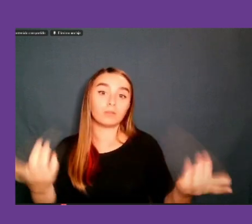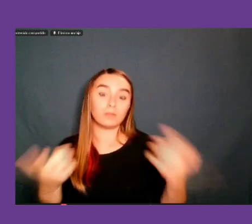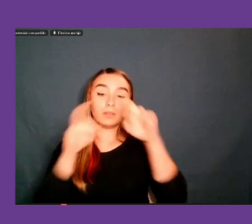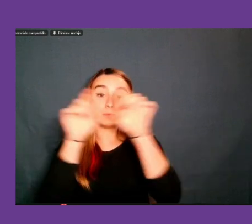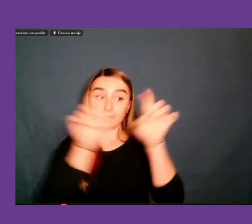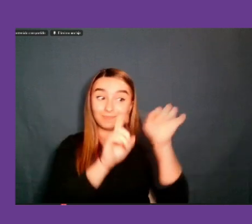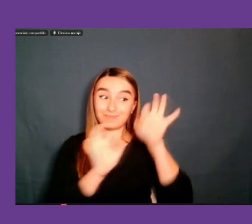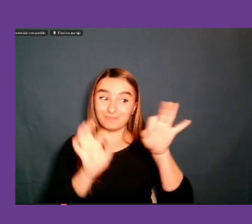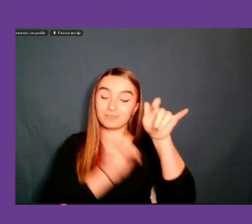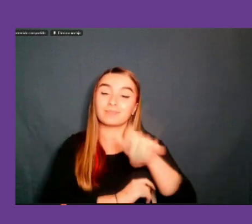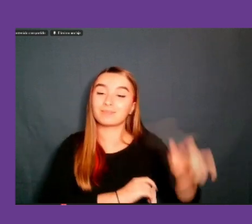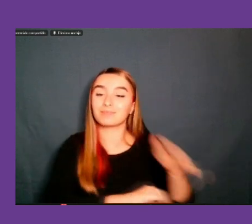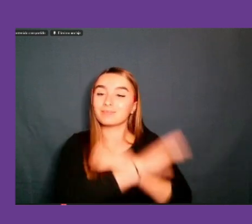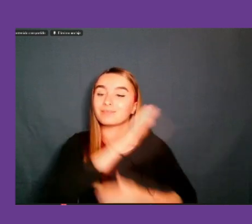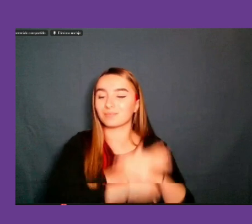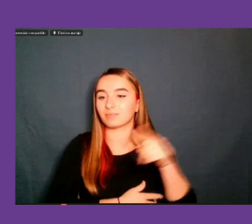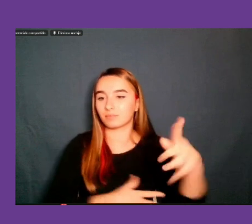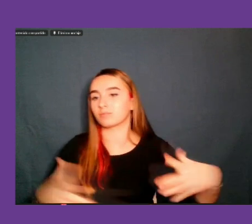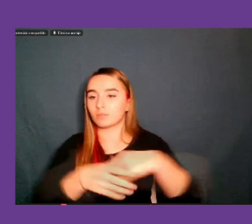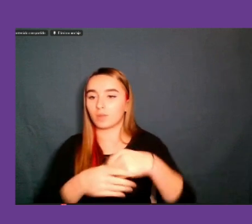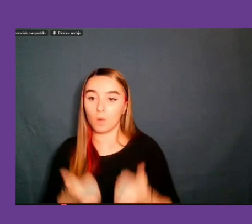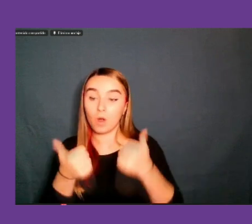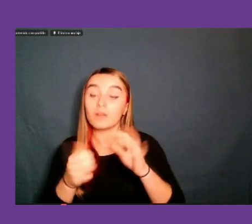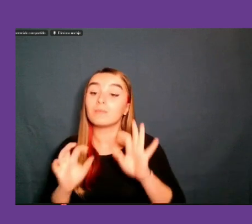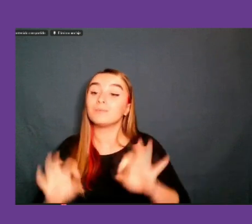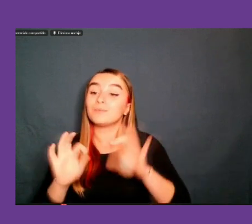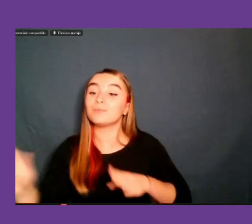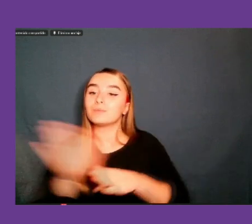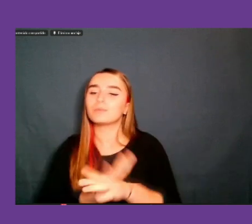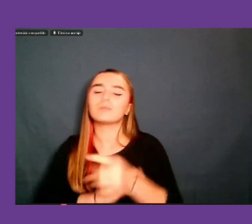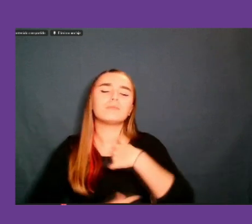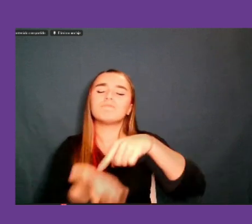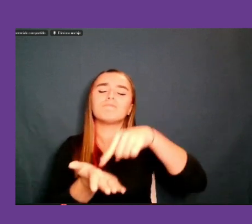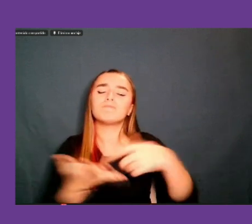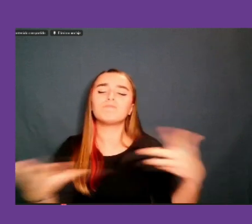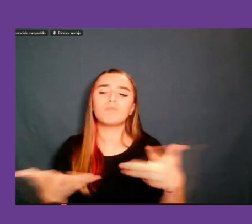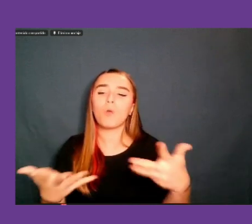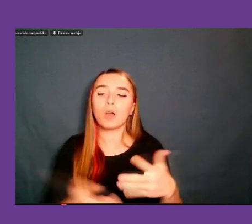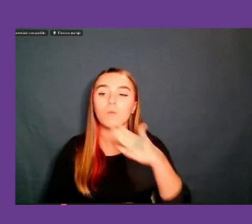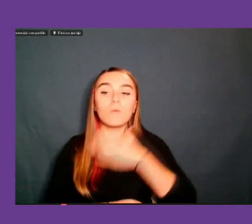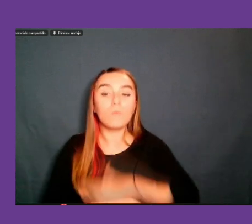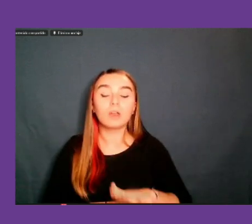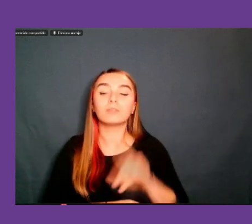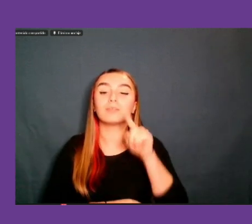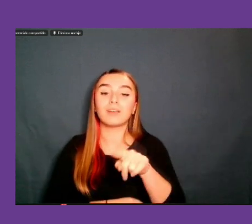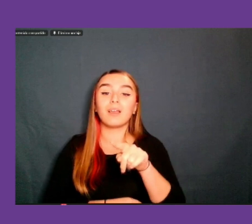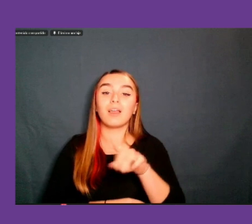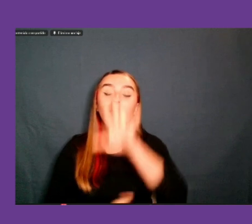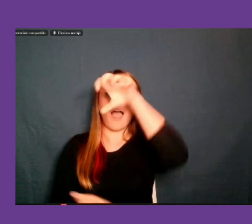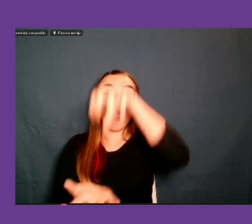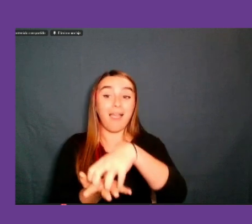with disabilities. And for accessibility, more specifically, what we are calling for is for the creation of a new European agency